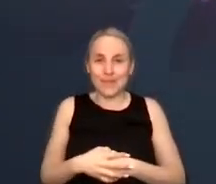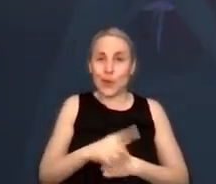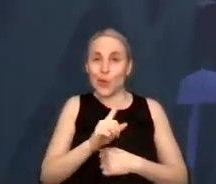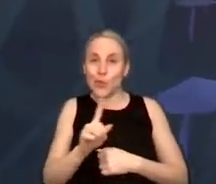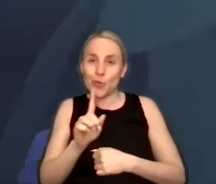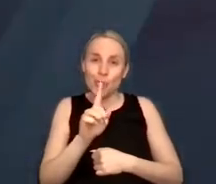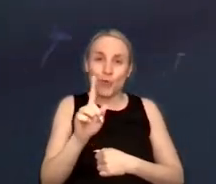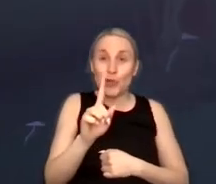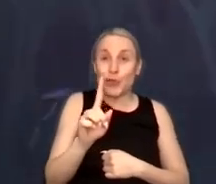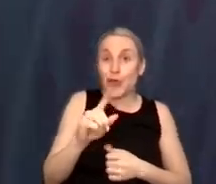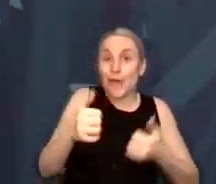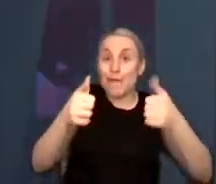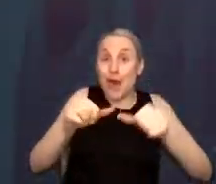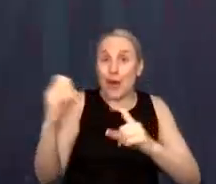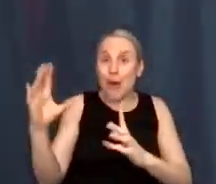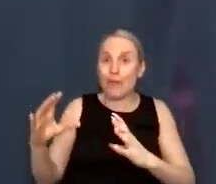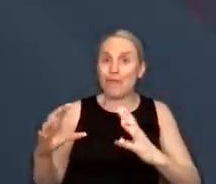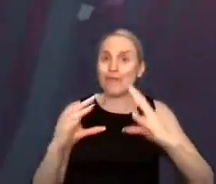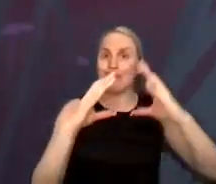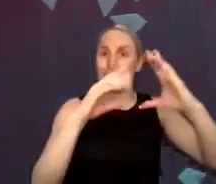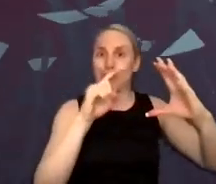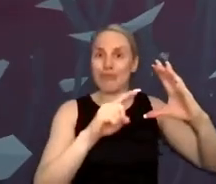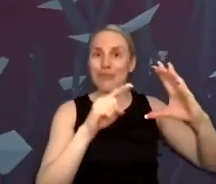just emerged. Oh, wow. Oh, wow.